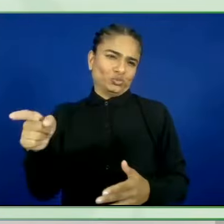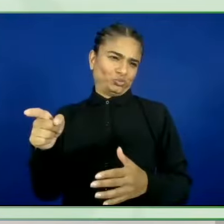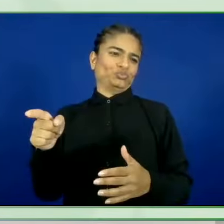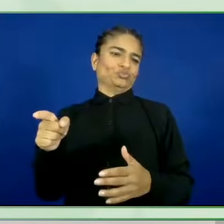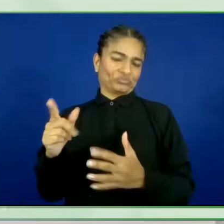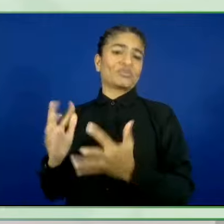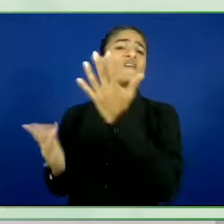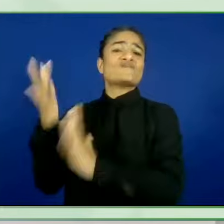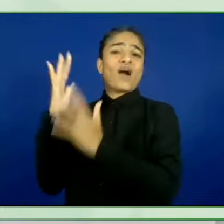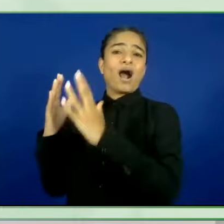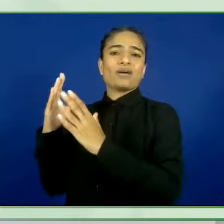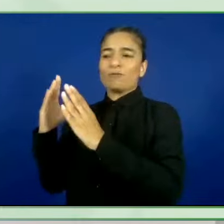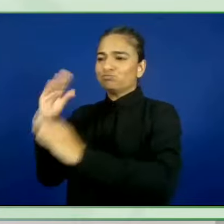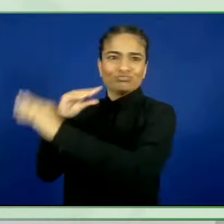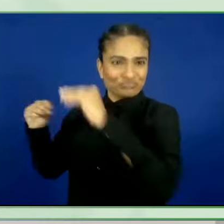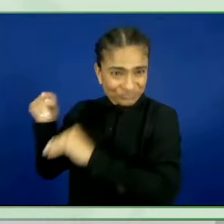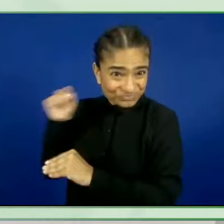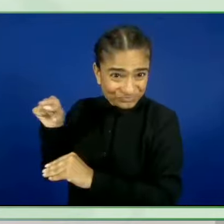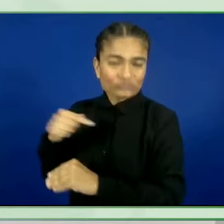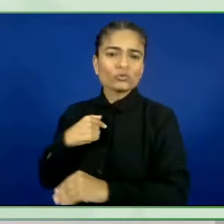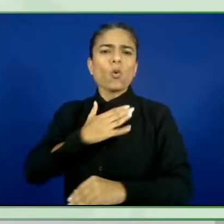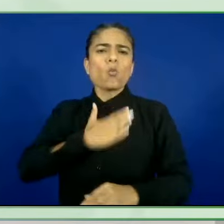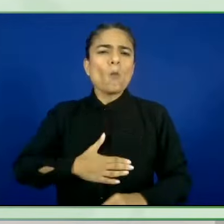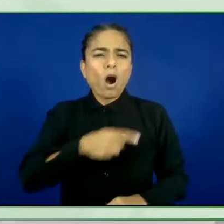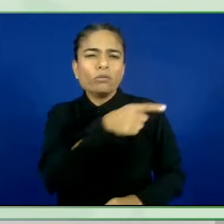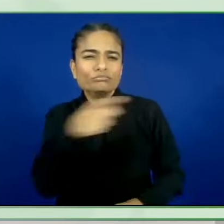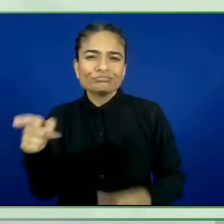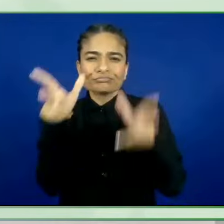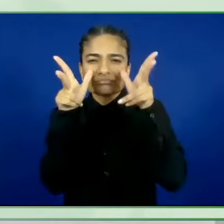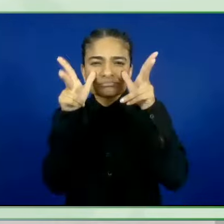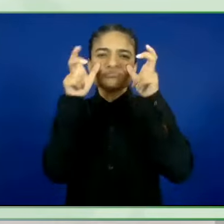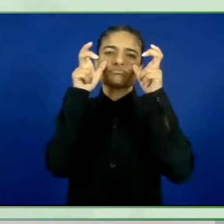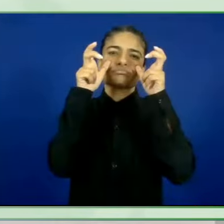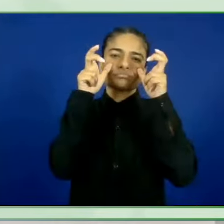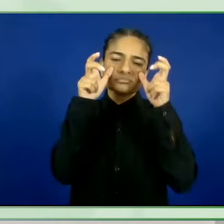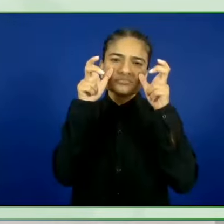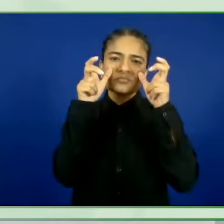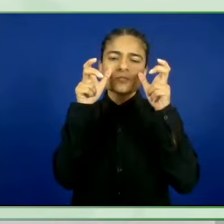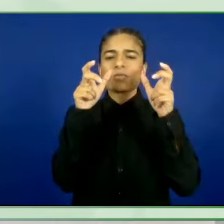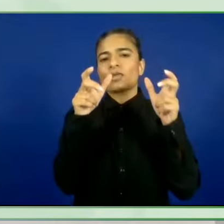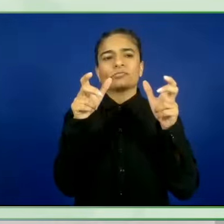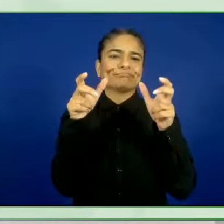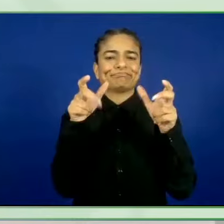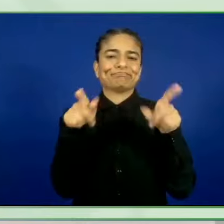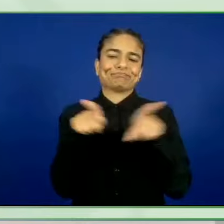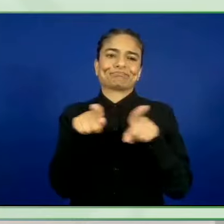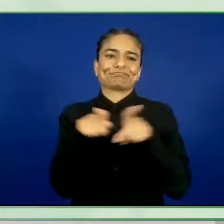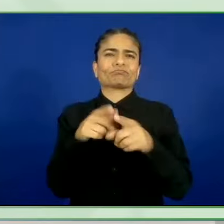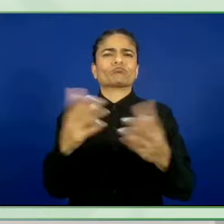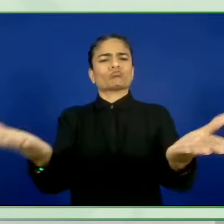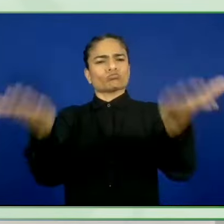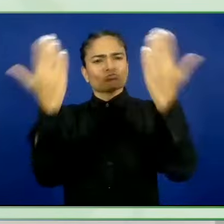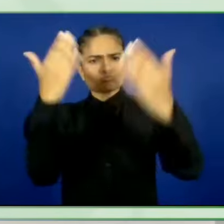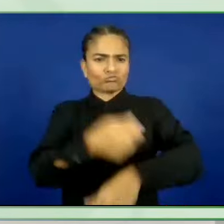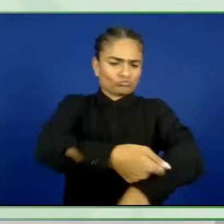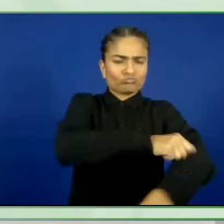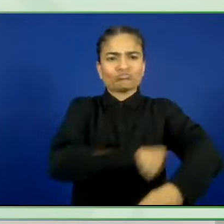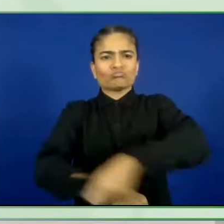and viewers with a single call to action that they can take away from our